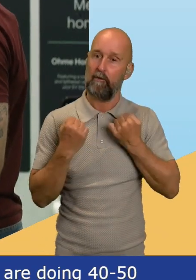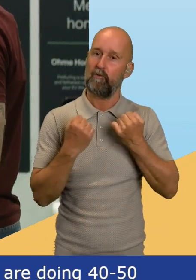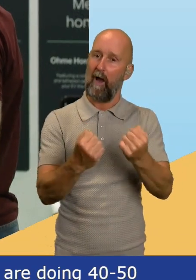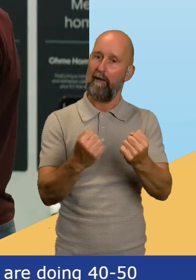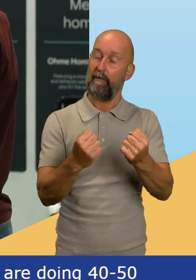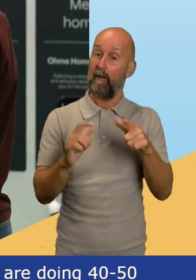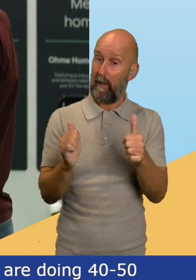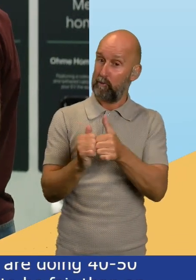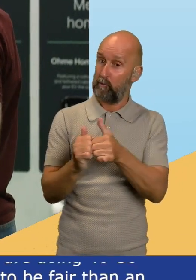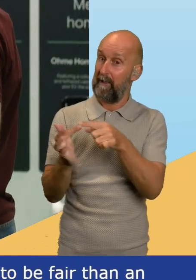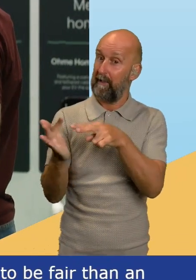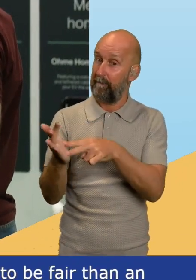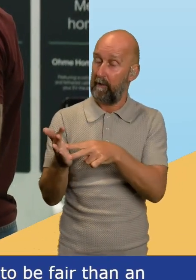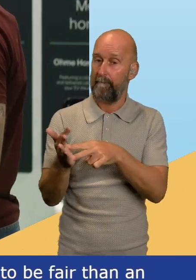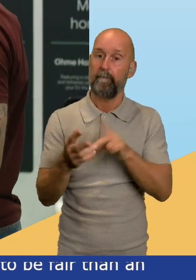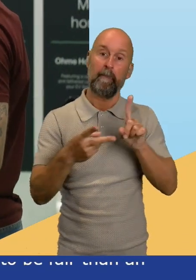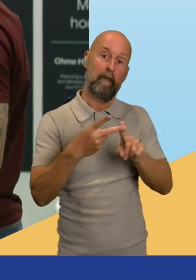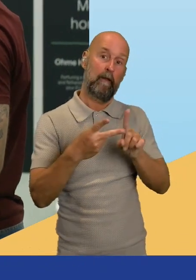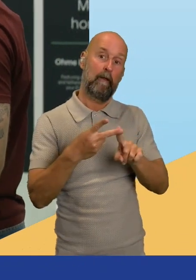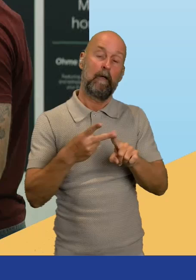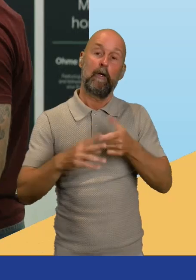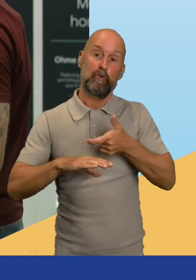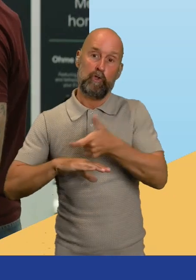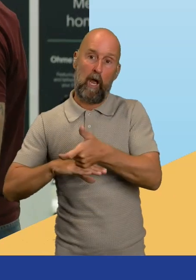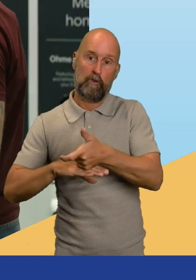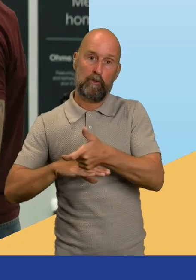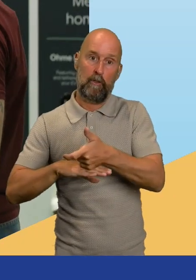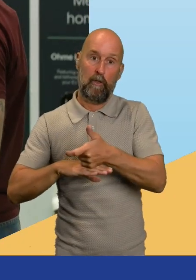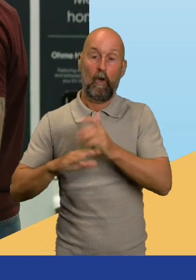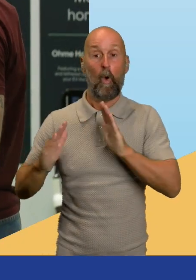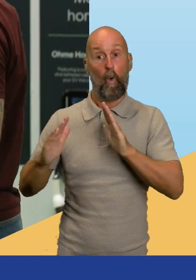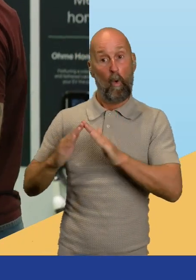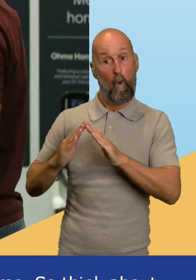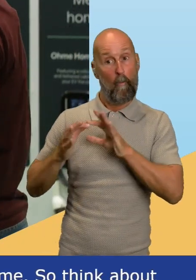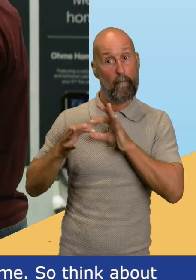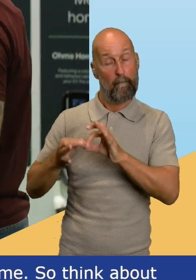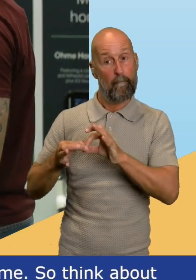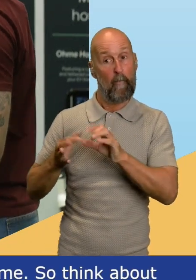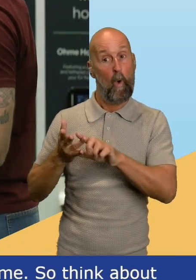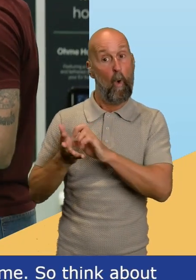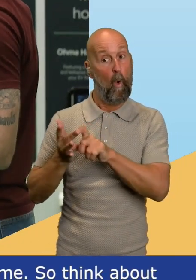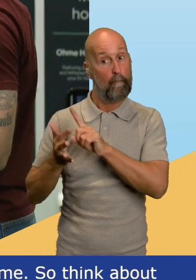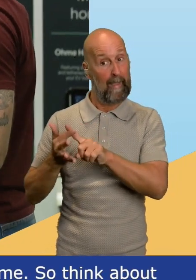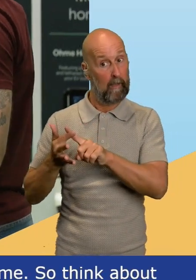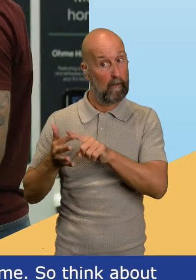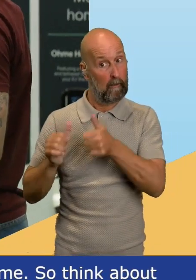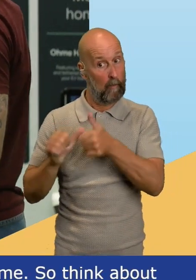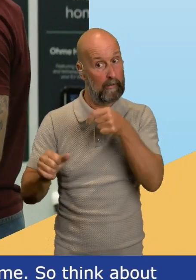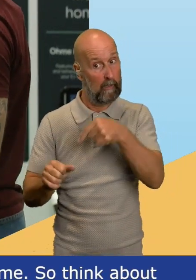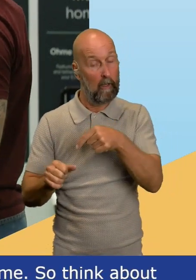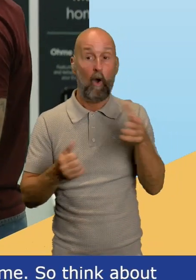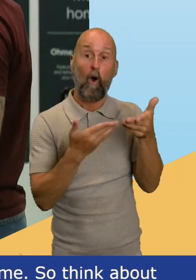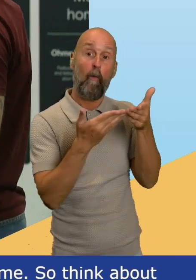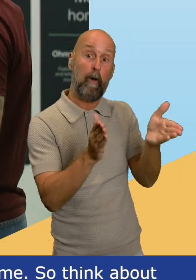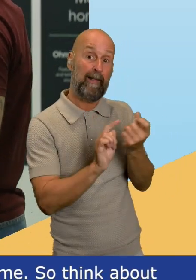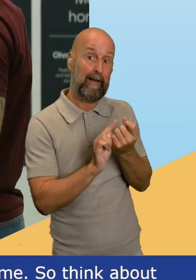EV works? Right. And then the second thing is, how are you going to charge? Can you get a home charger from Ohme? Do you need to use public charging, and is there public charging near